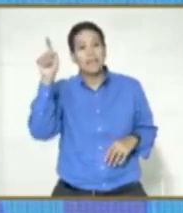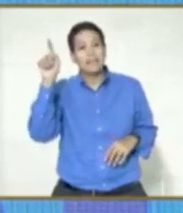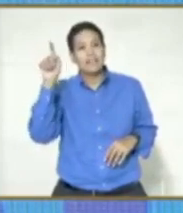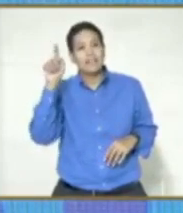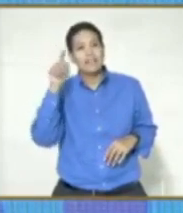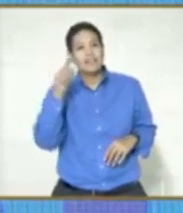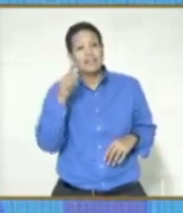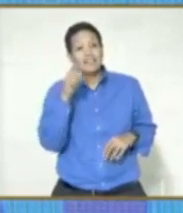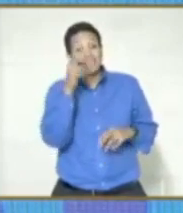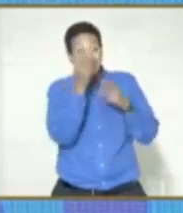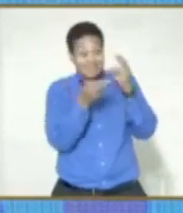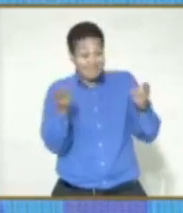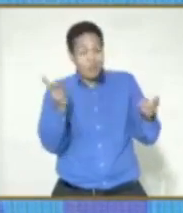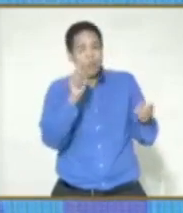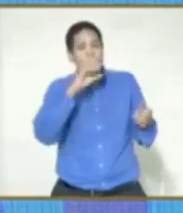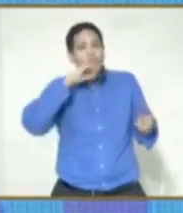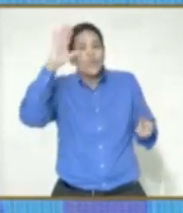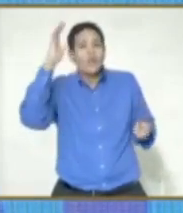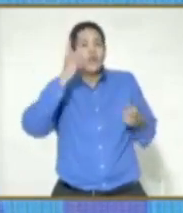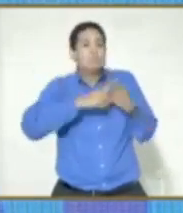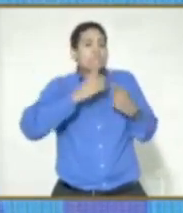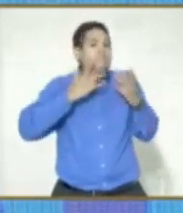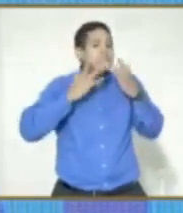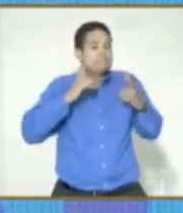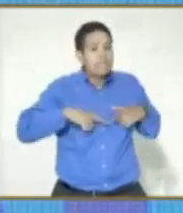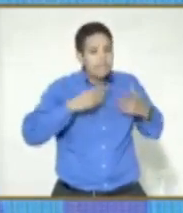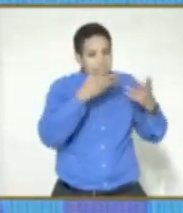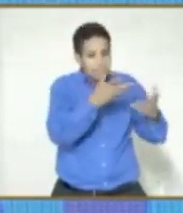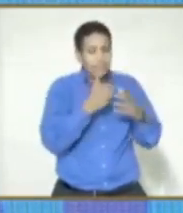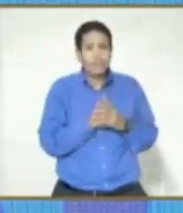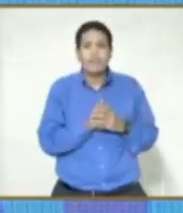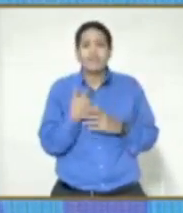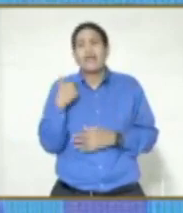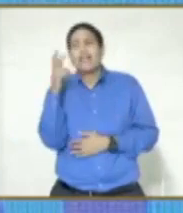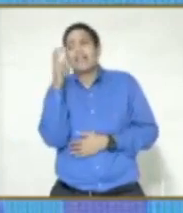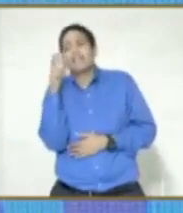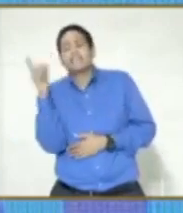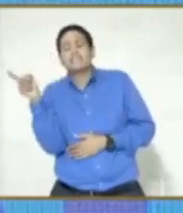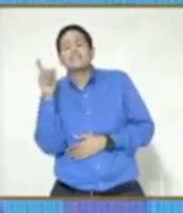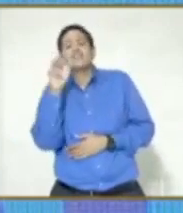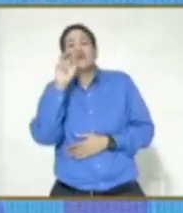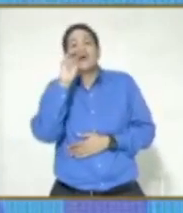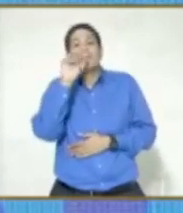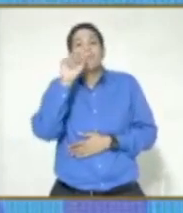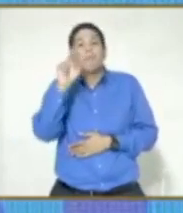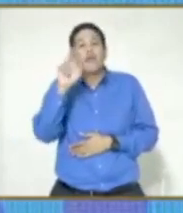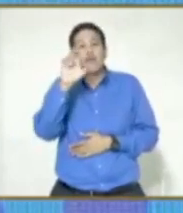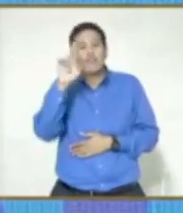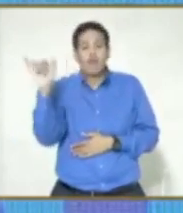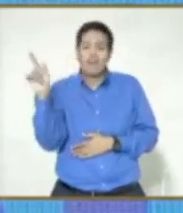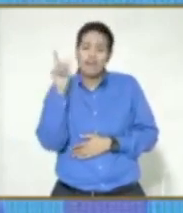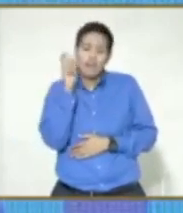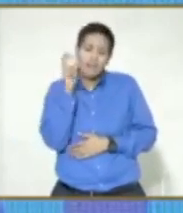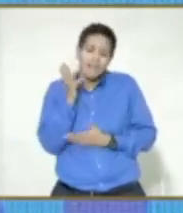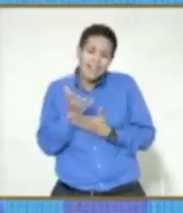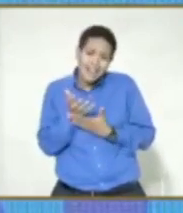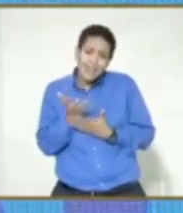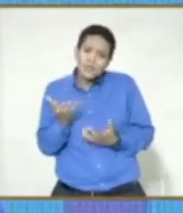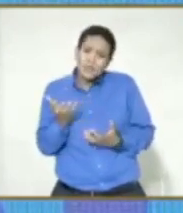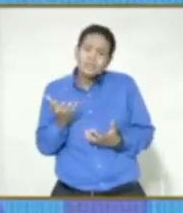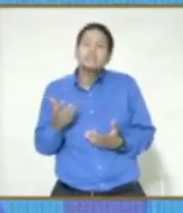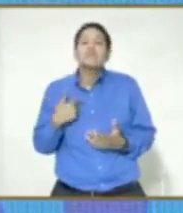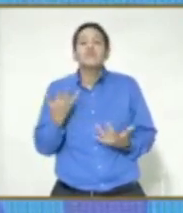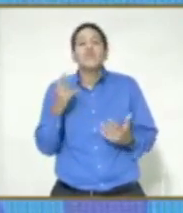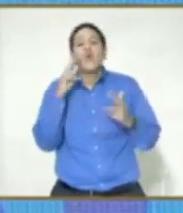Infirmary. And listening to Mayor Query's plea, we will now explore to see whether or